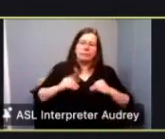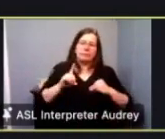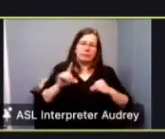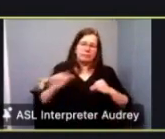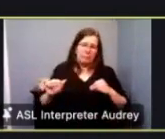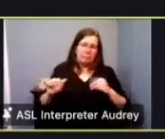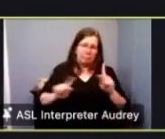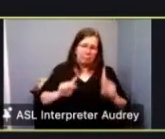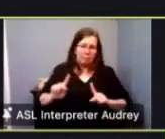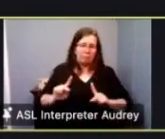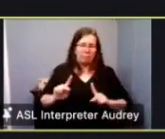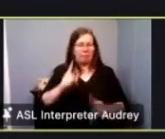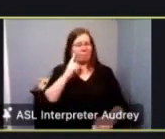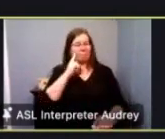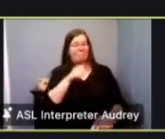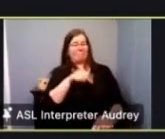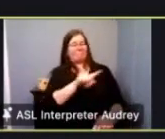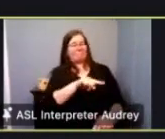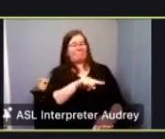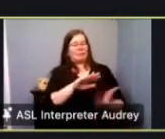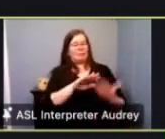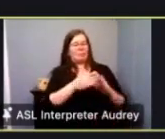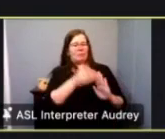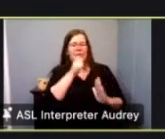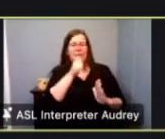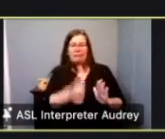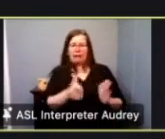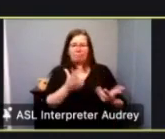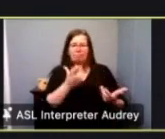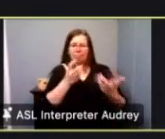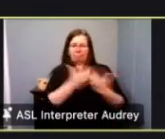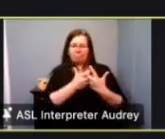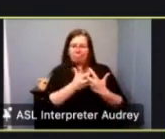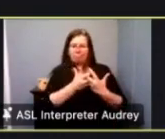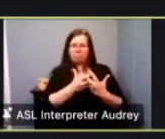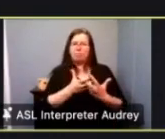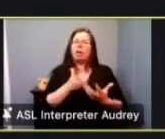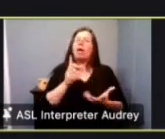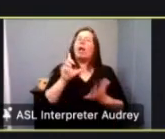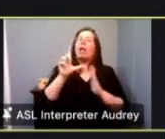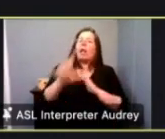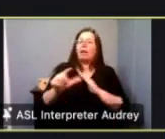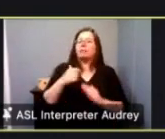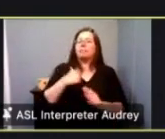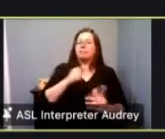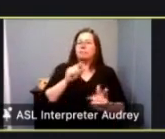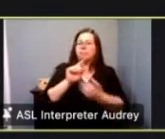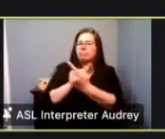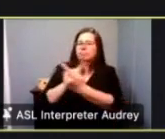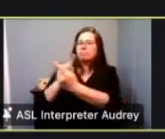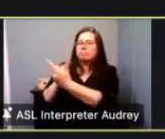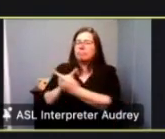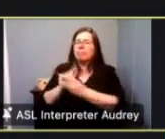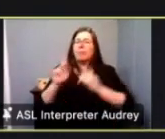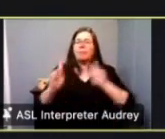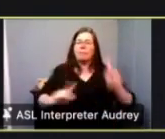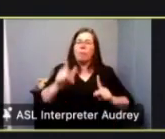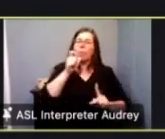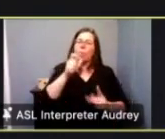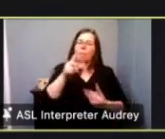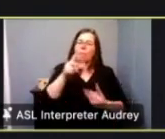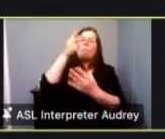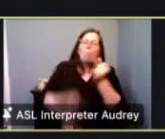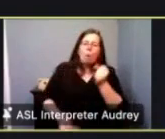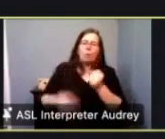was, well, I guess this community isn't really mine after all. I started connecting with people who are unapologetic about being both queer